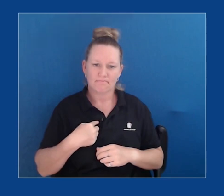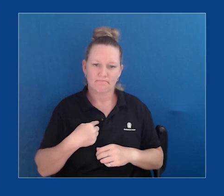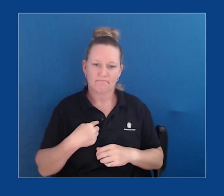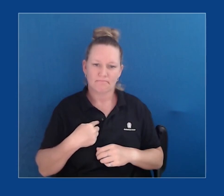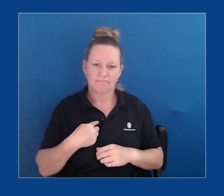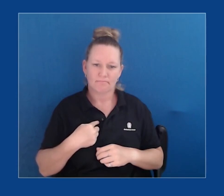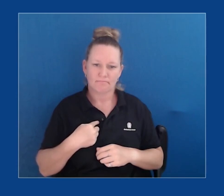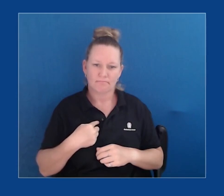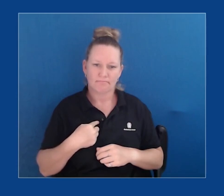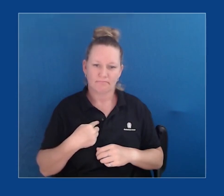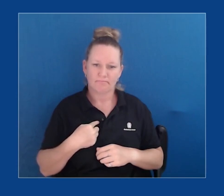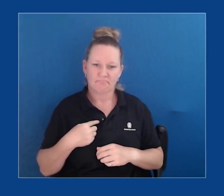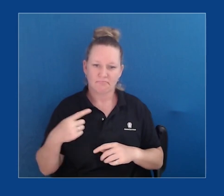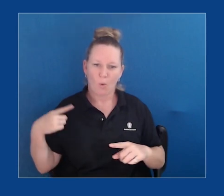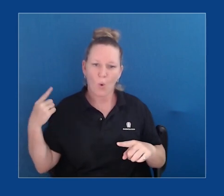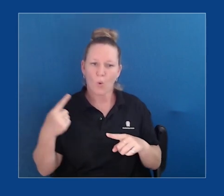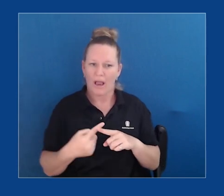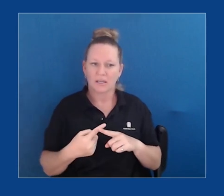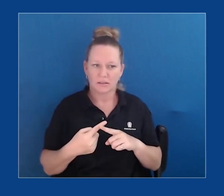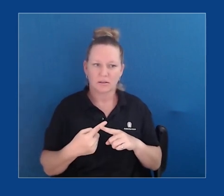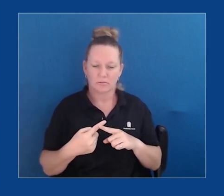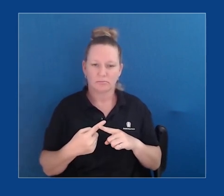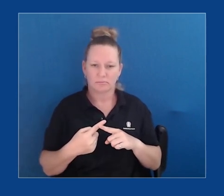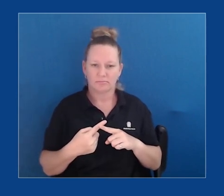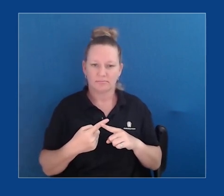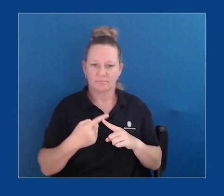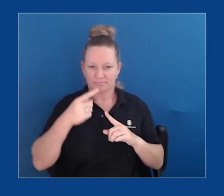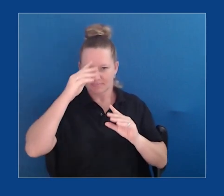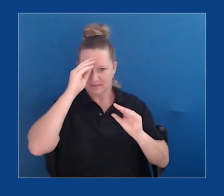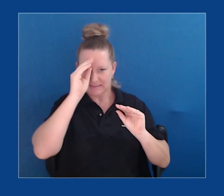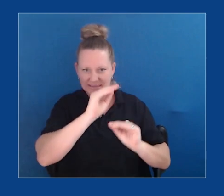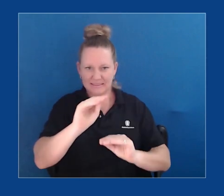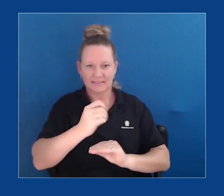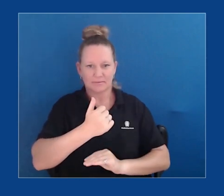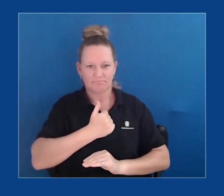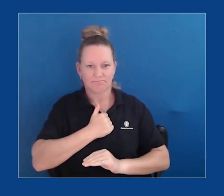I've always teach my kids and my